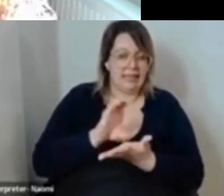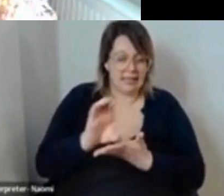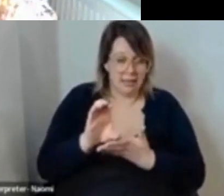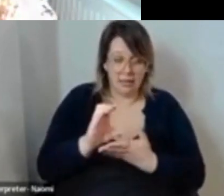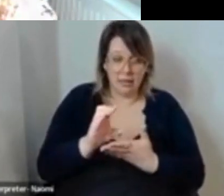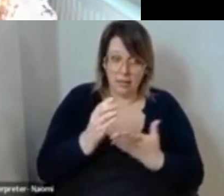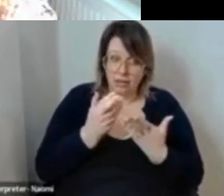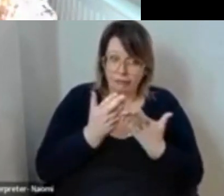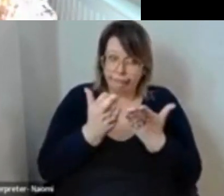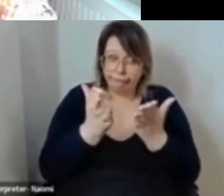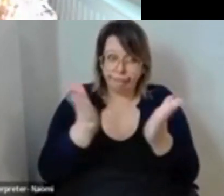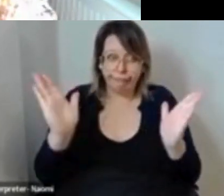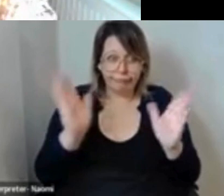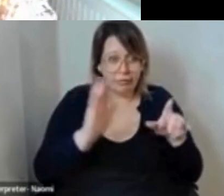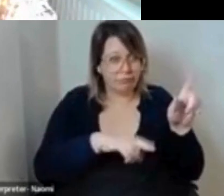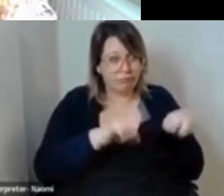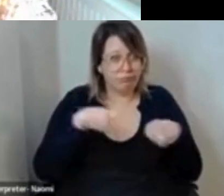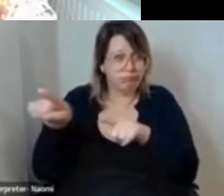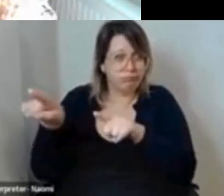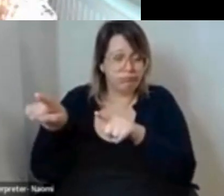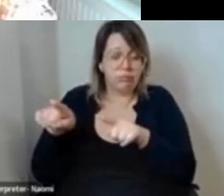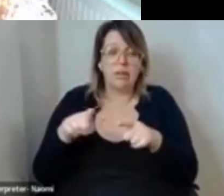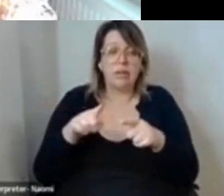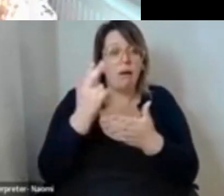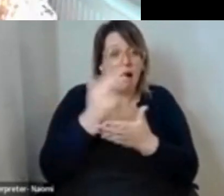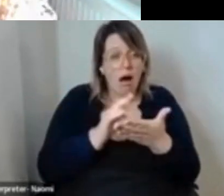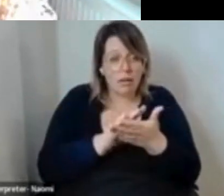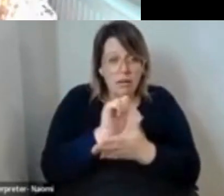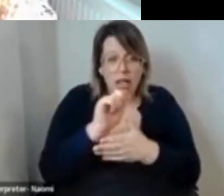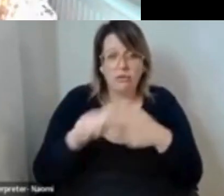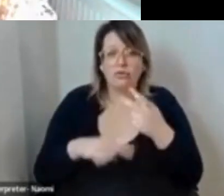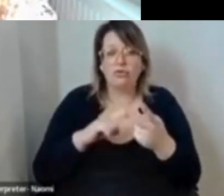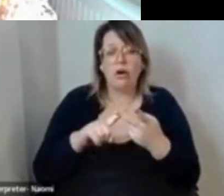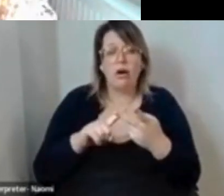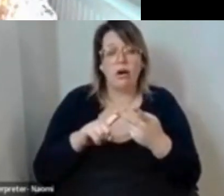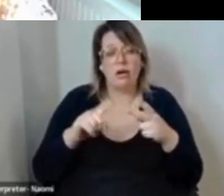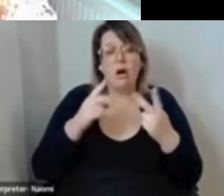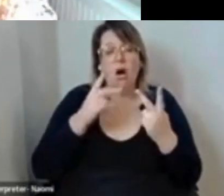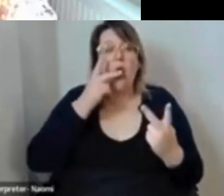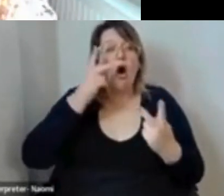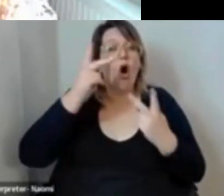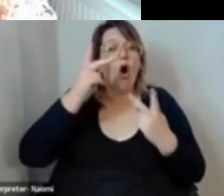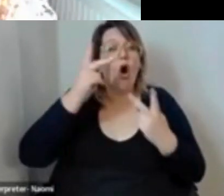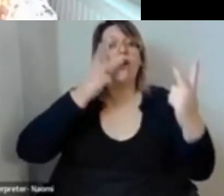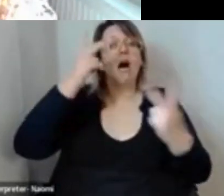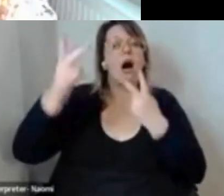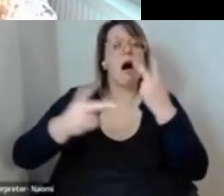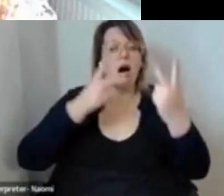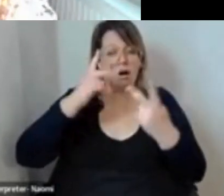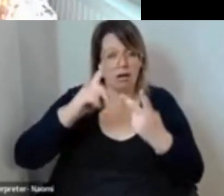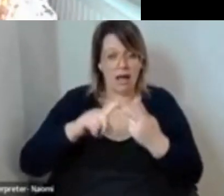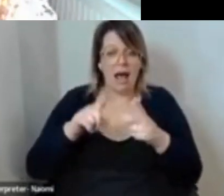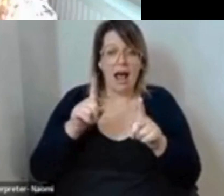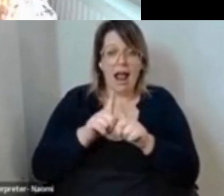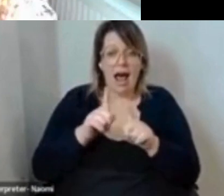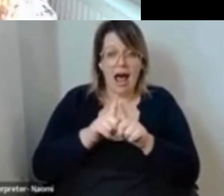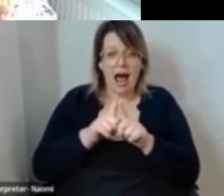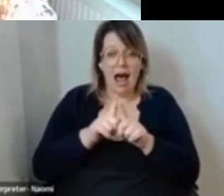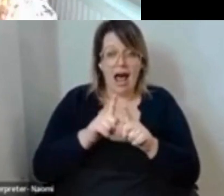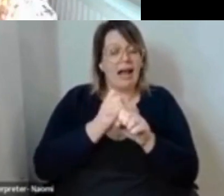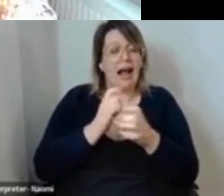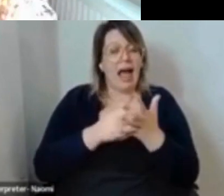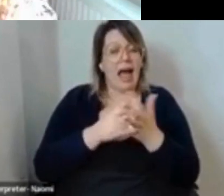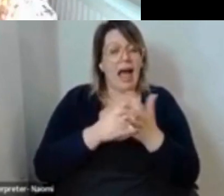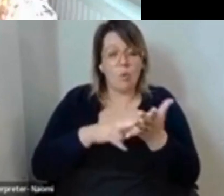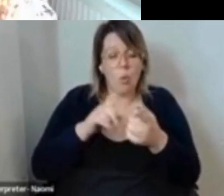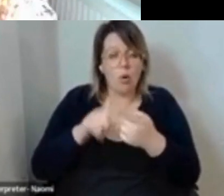diverse and include arts and cultural organisations, including opera companies like Glyndebourne, orchestras like the Halle,